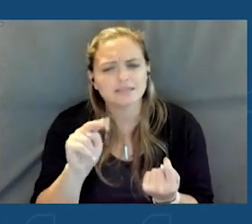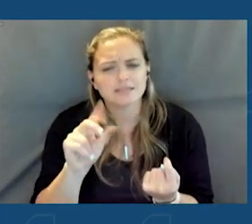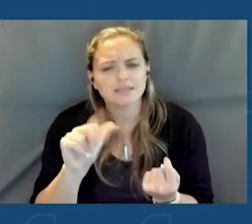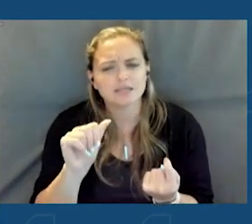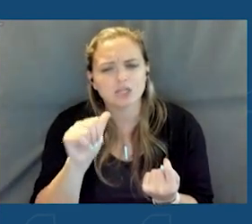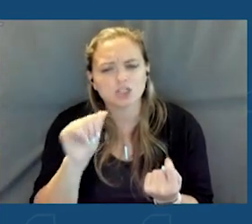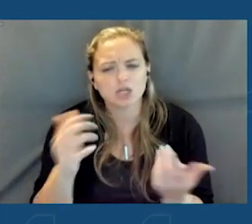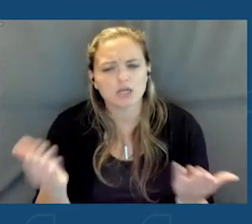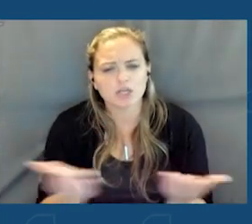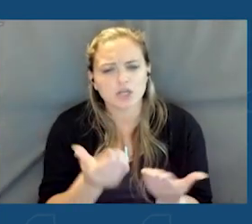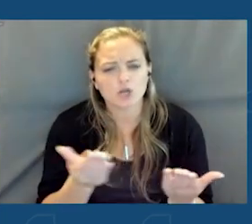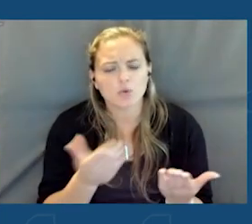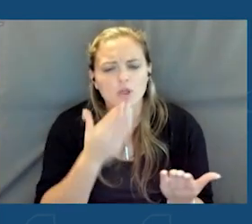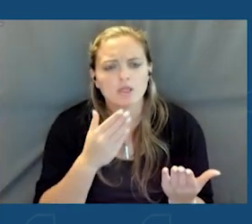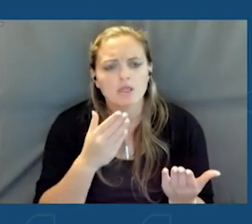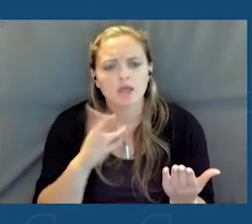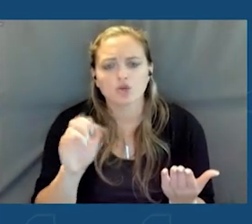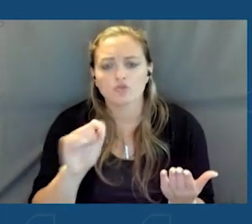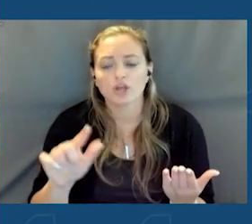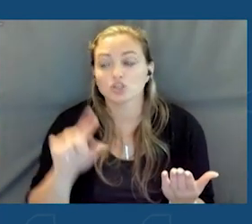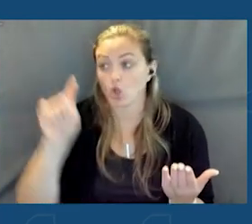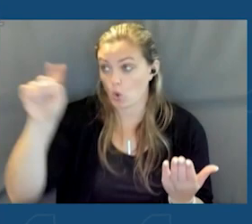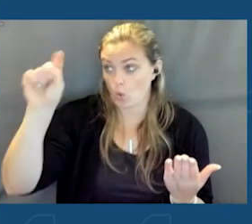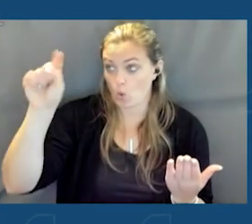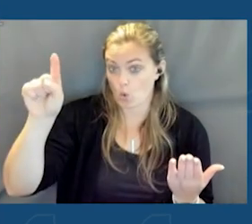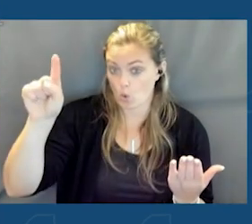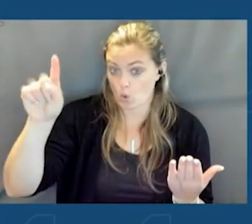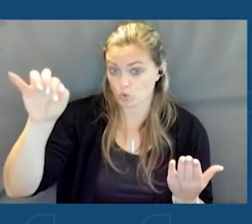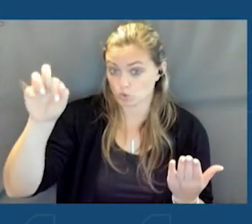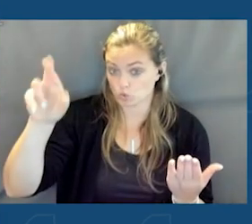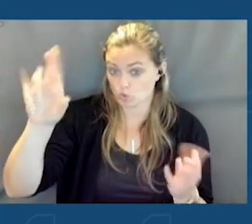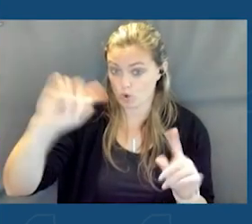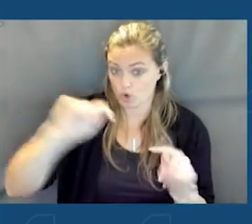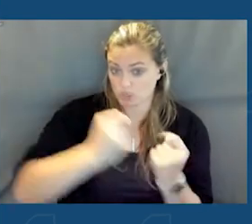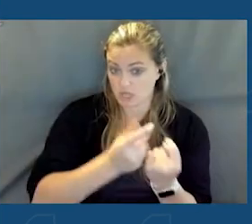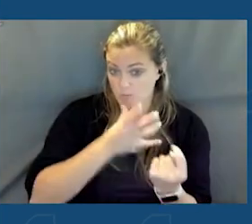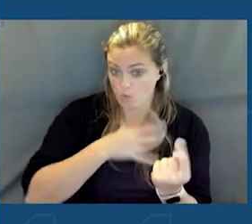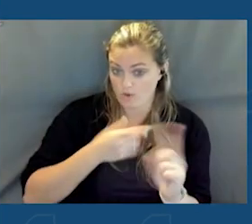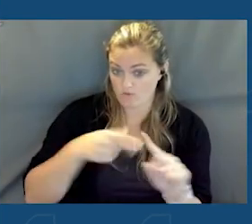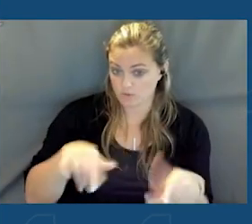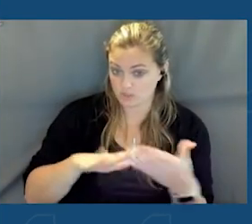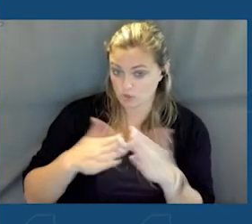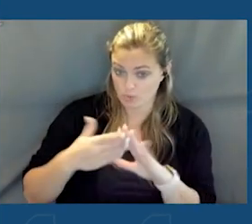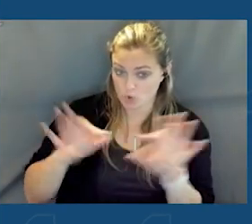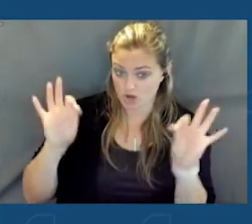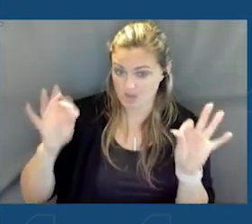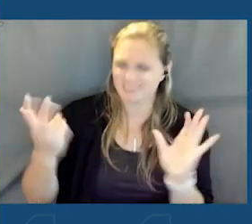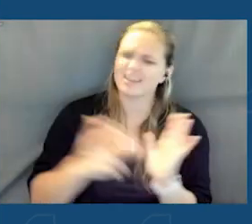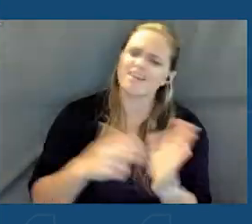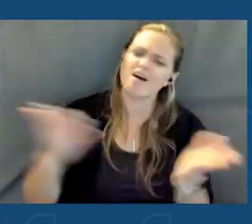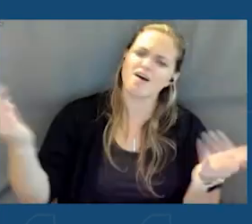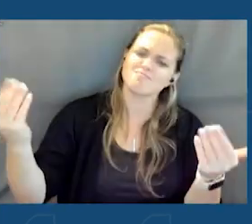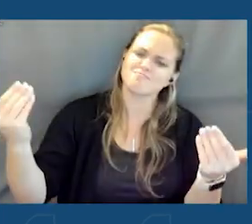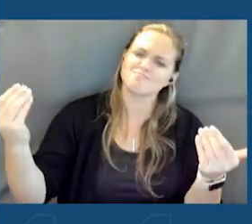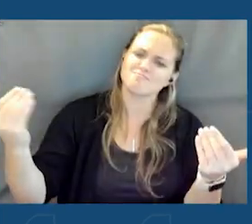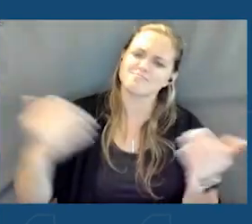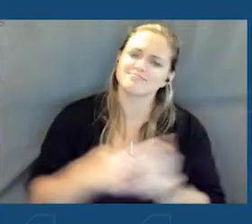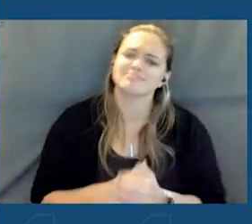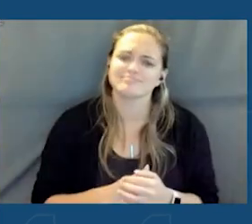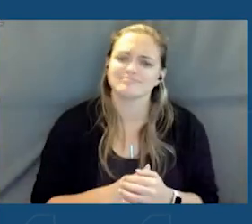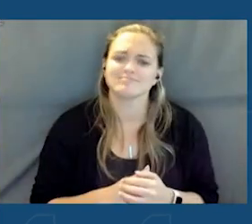Rachel. There they go. Super team. Woman from this community. Stand up.